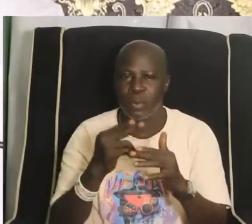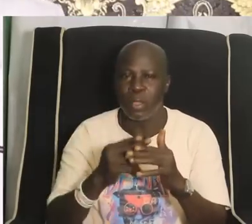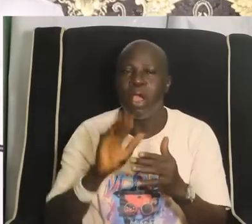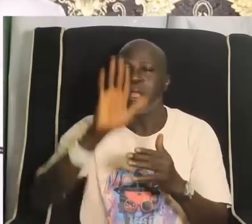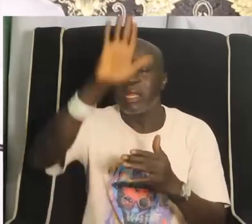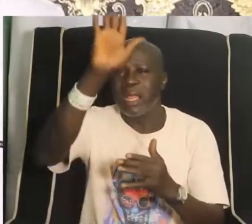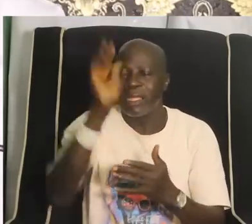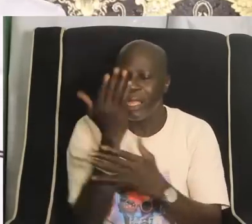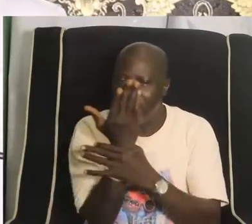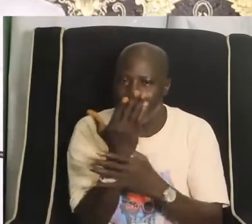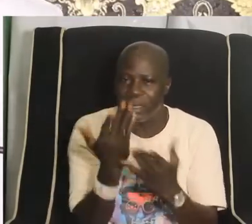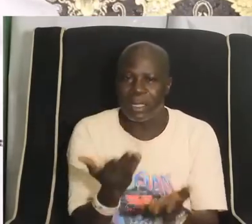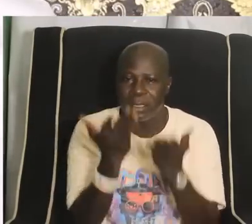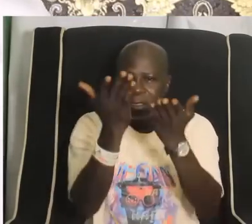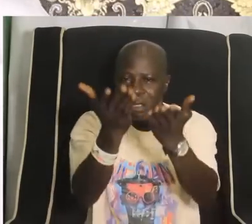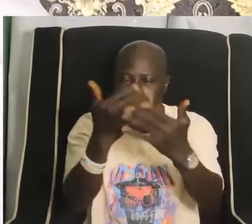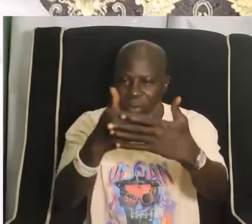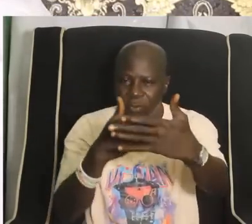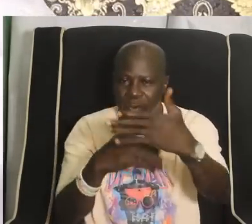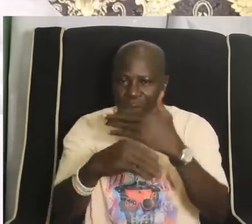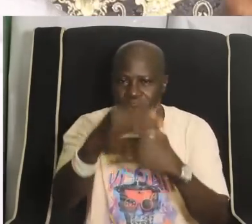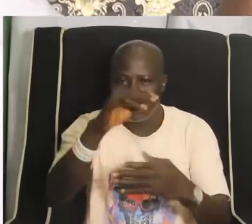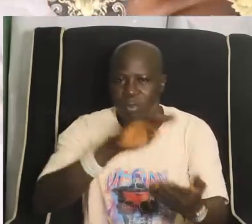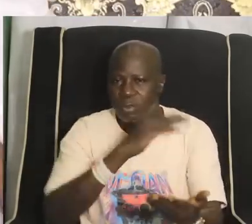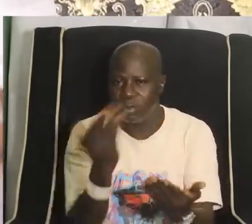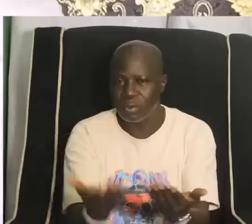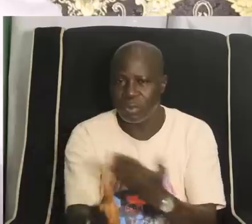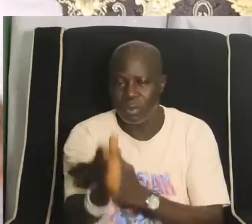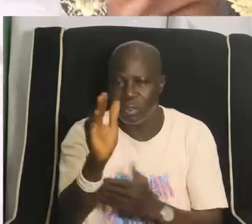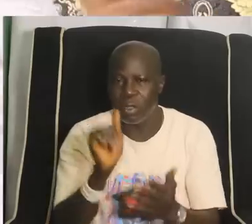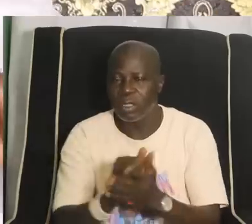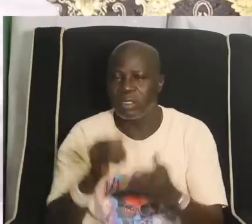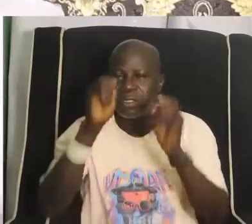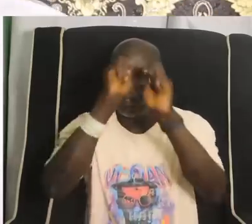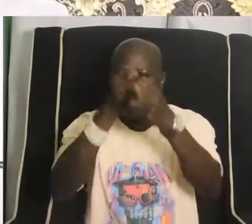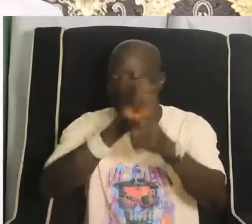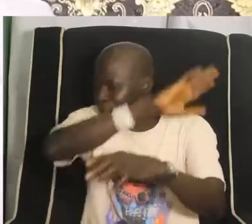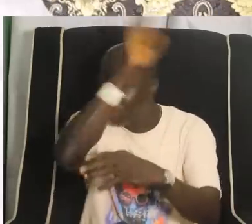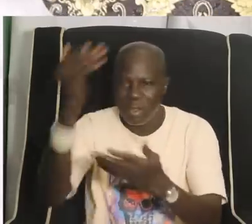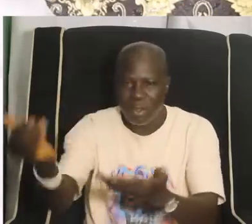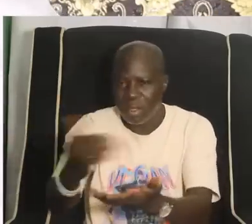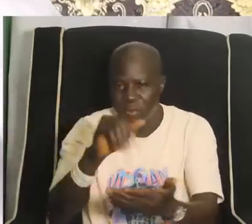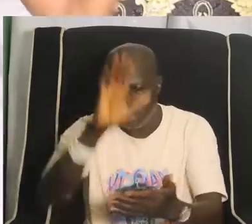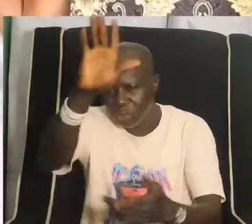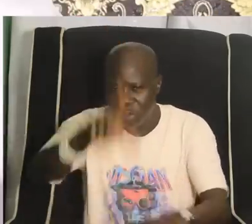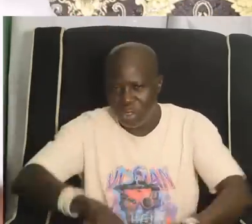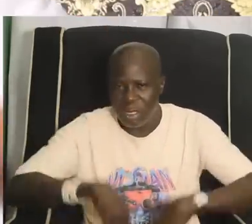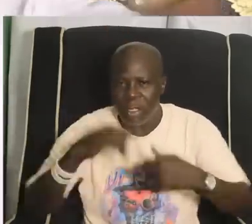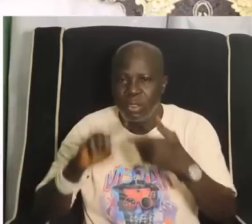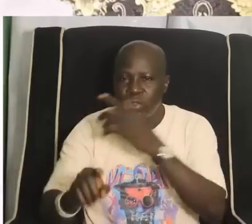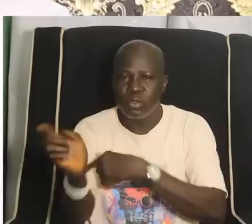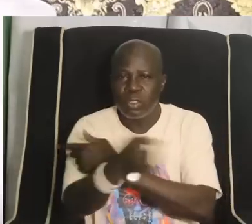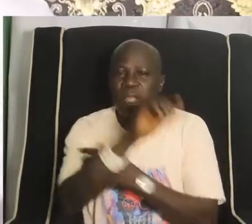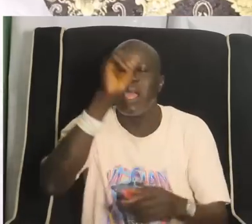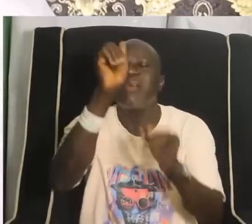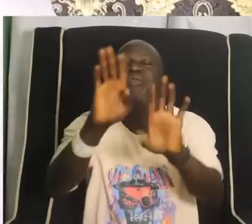to tesiwaju Olodumare yen. Let your strength come to the Almighty God. Ebun to ti igbari laye. That you have never received in life. Loni orun yo